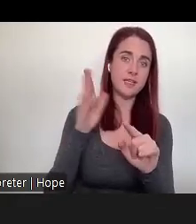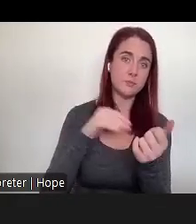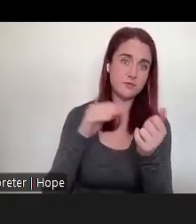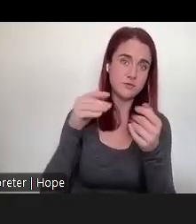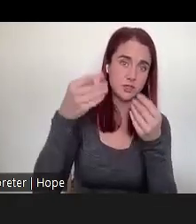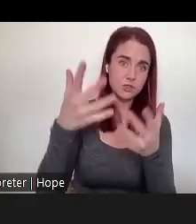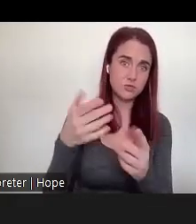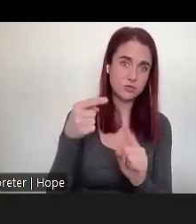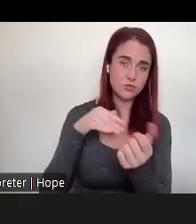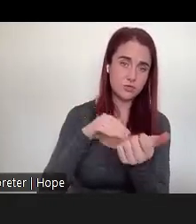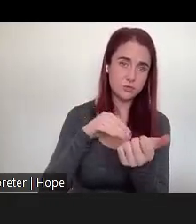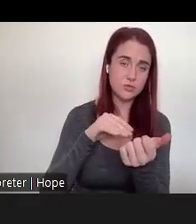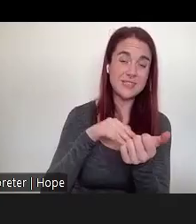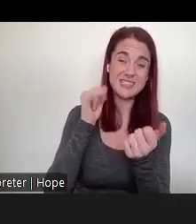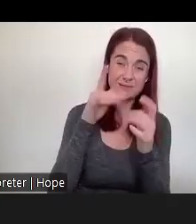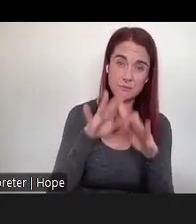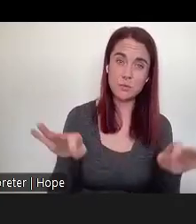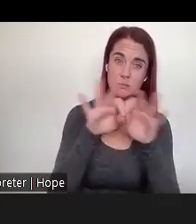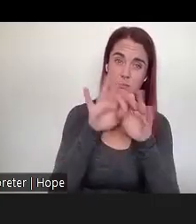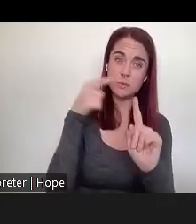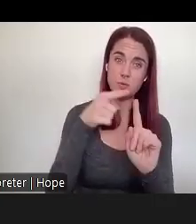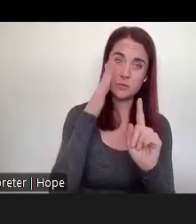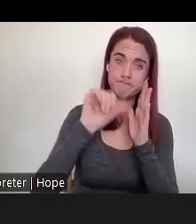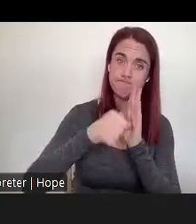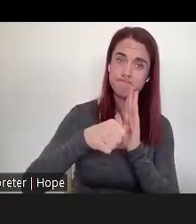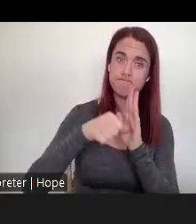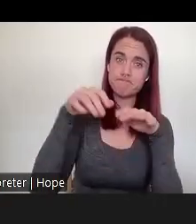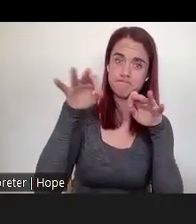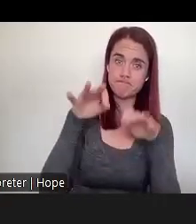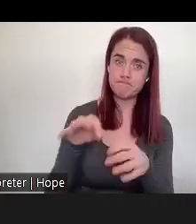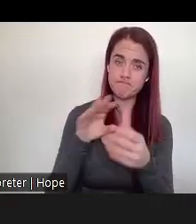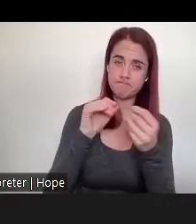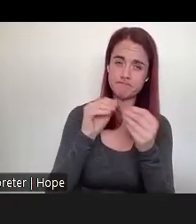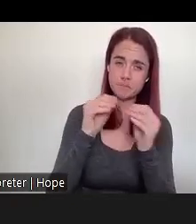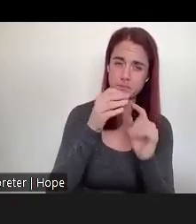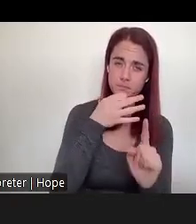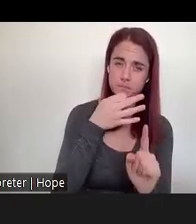provider. And that's a key point we're going to be hearing more about in just a little bit.